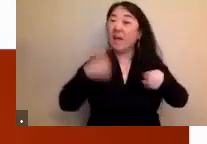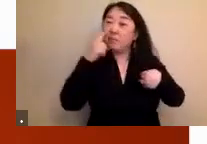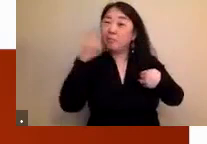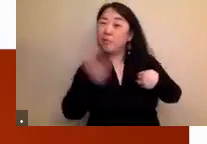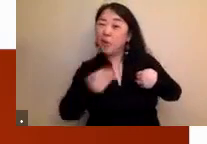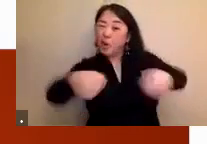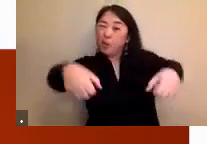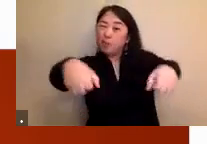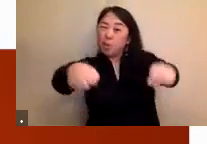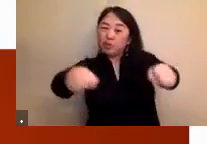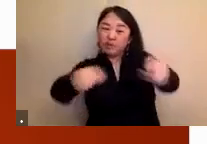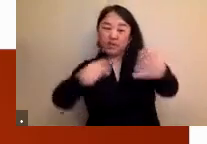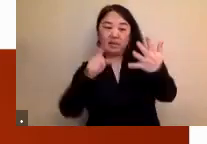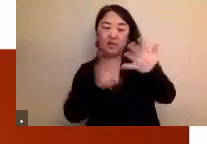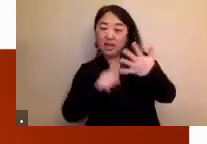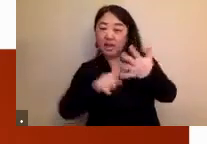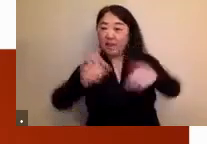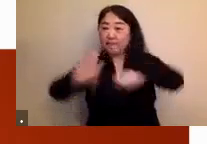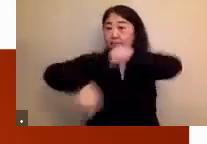and bicycle.